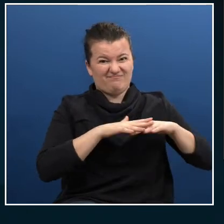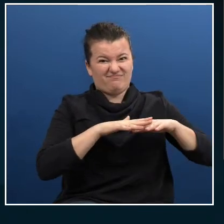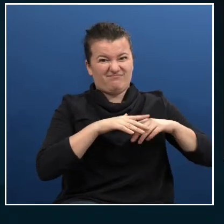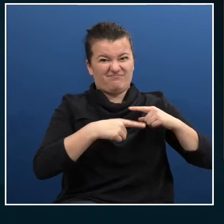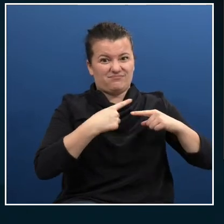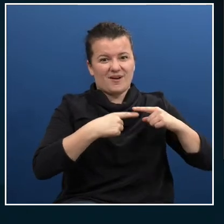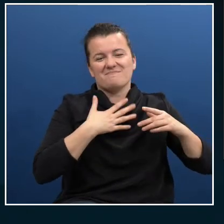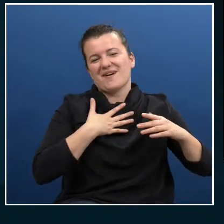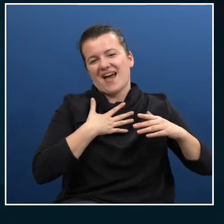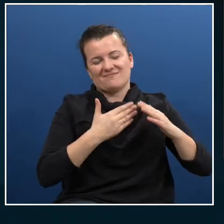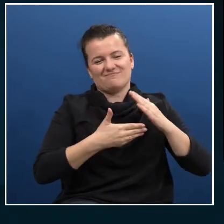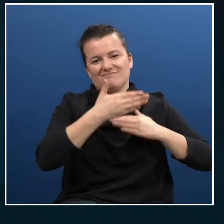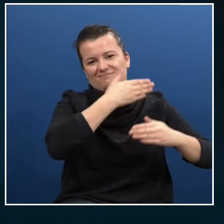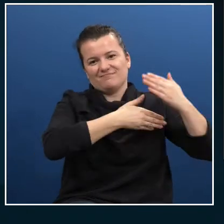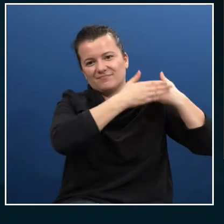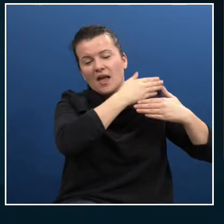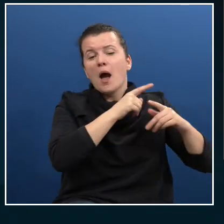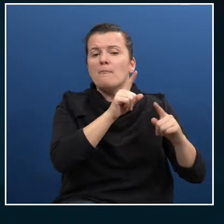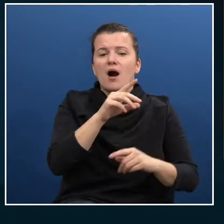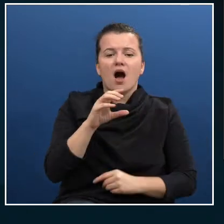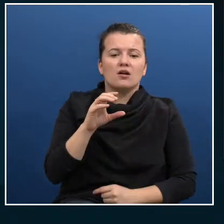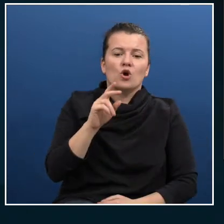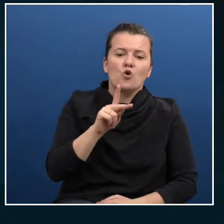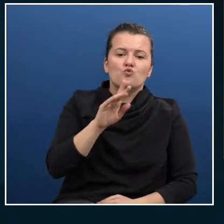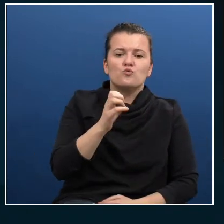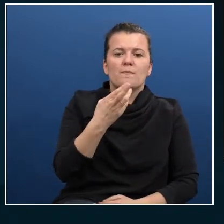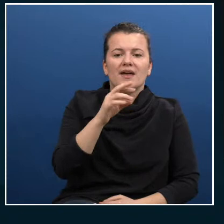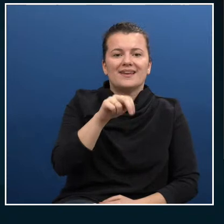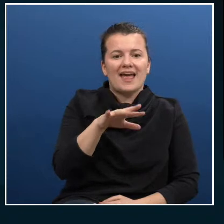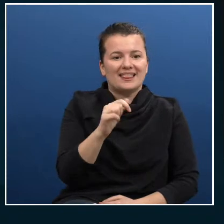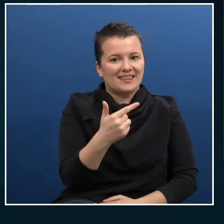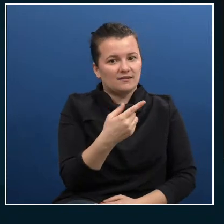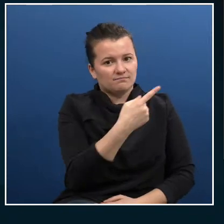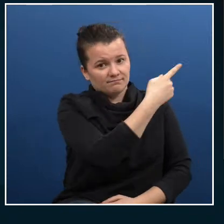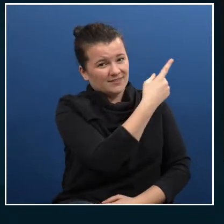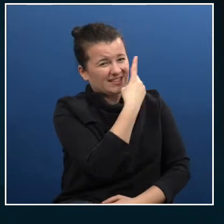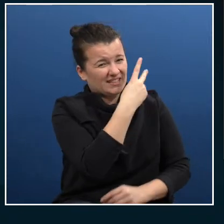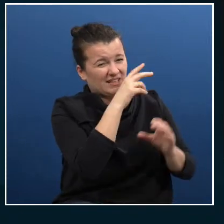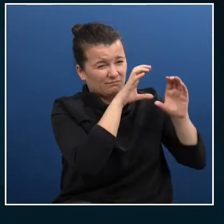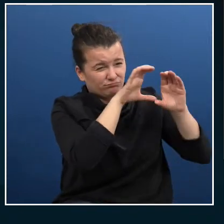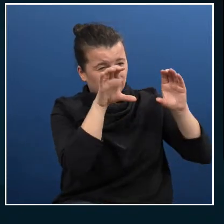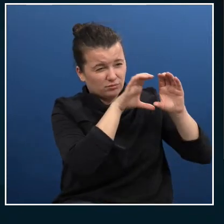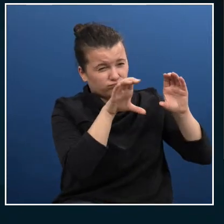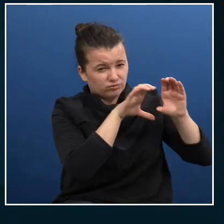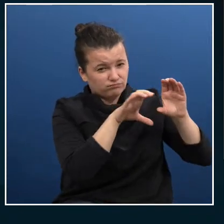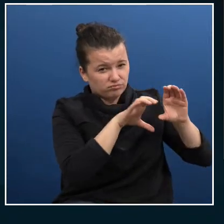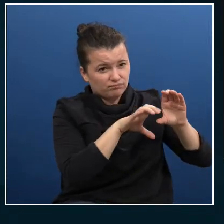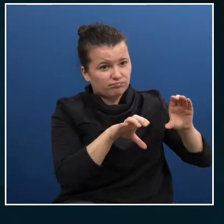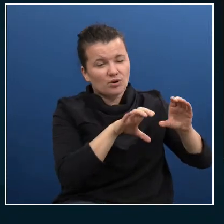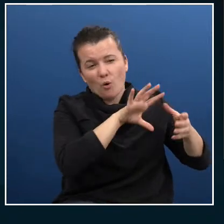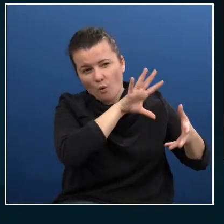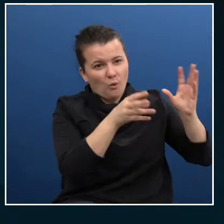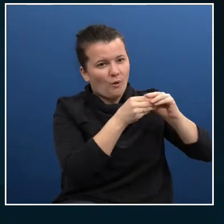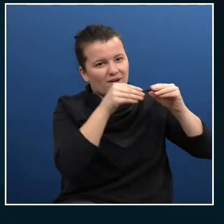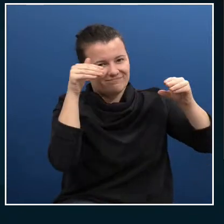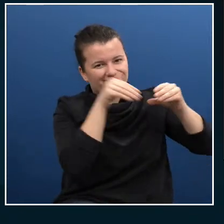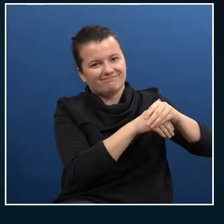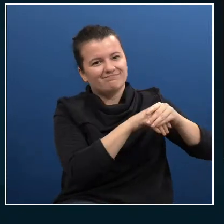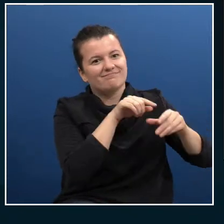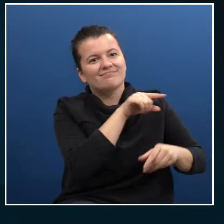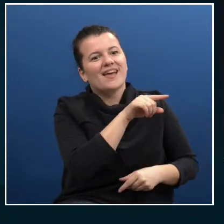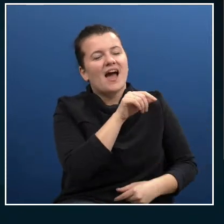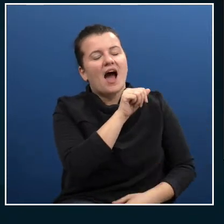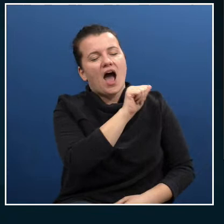and all the other cool functionality and services that are available in Azure. So